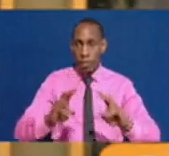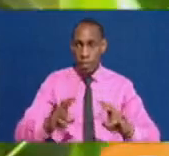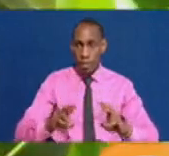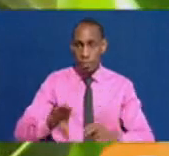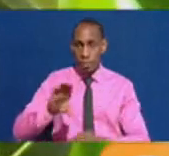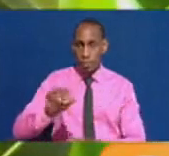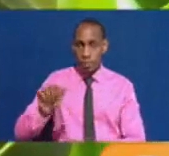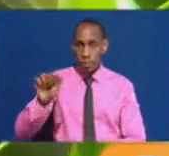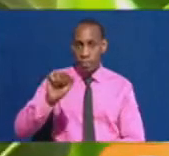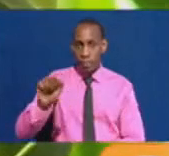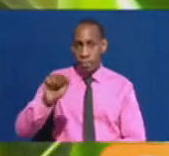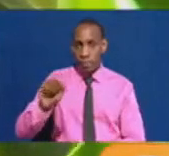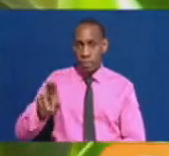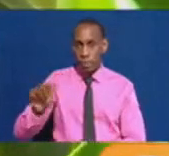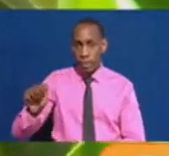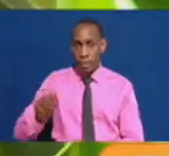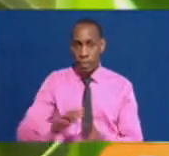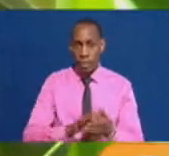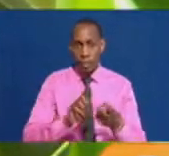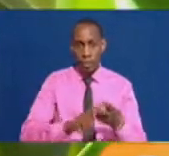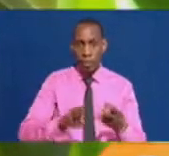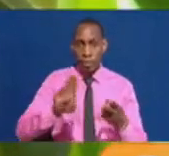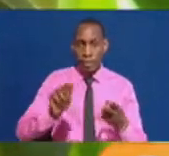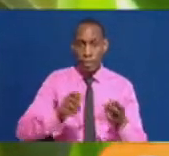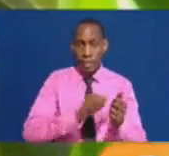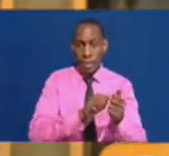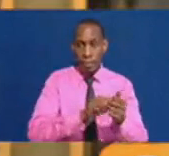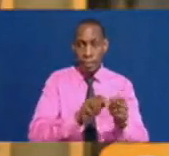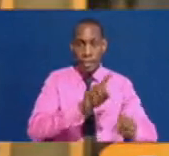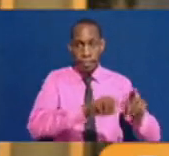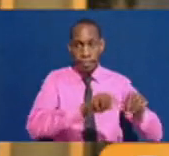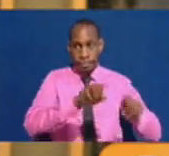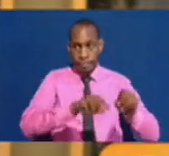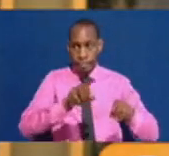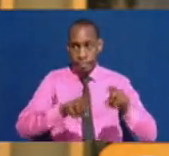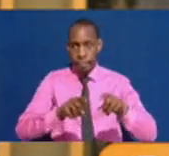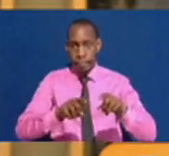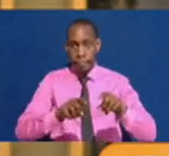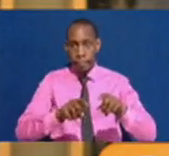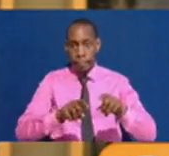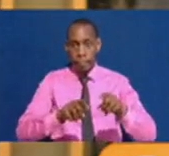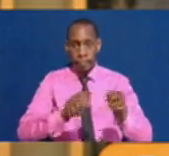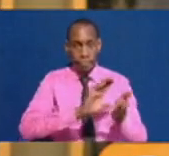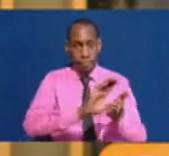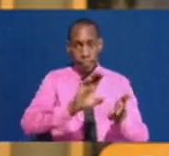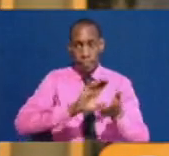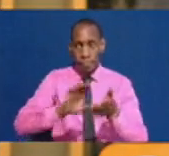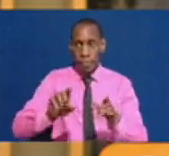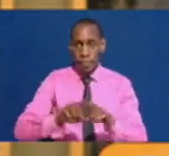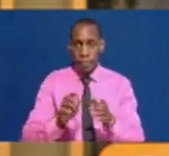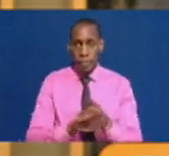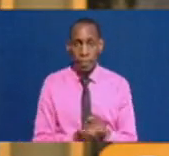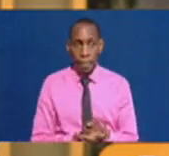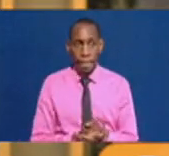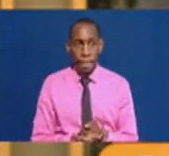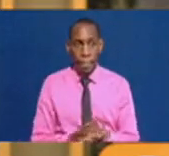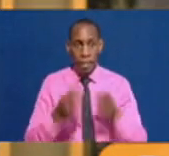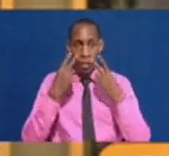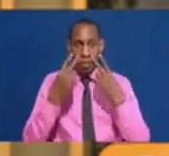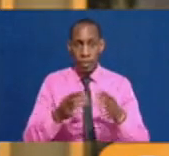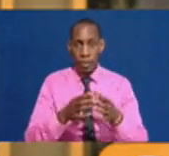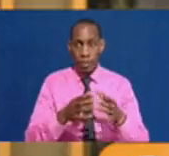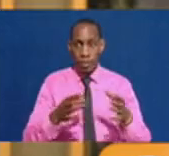cassava. And in the case of BT maize, it's just variety release and then seed increase